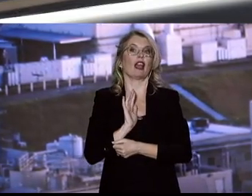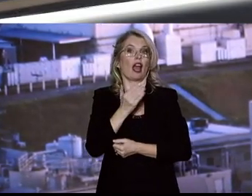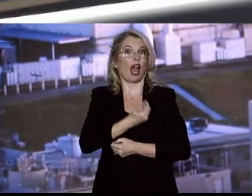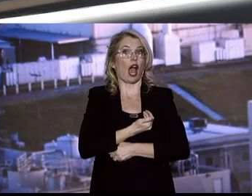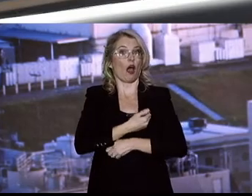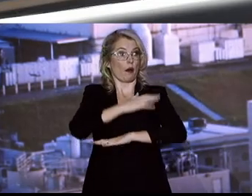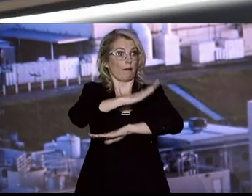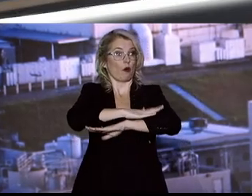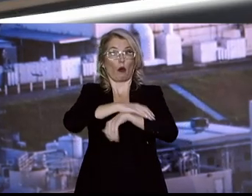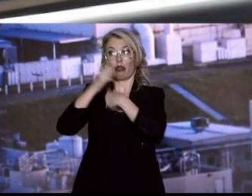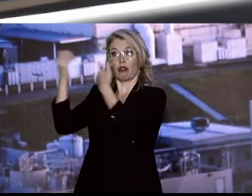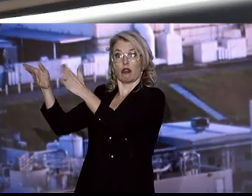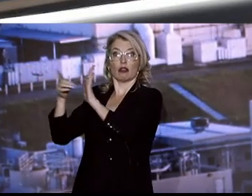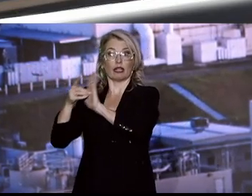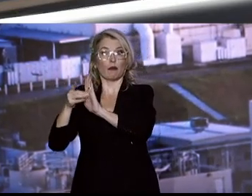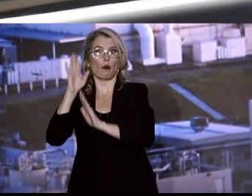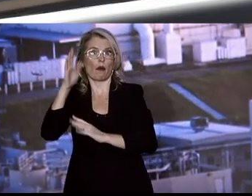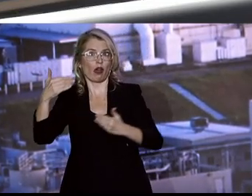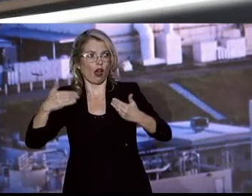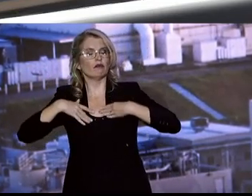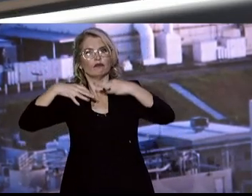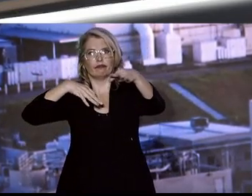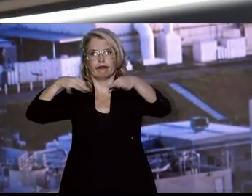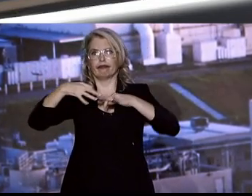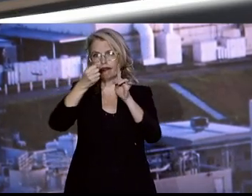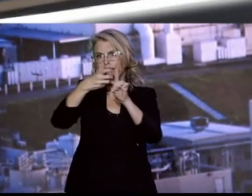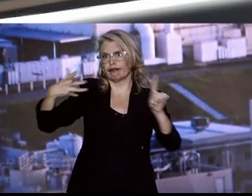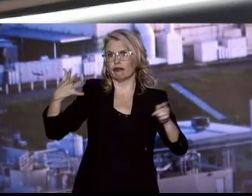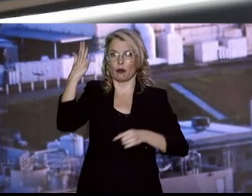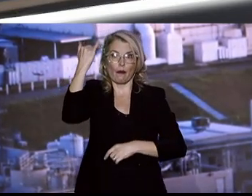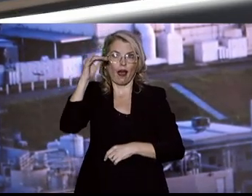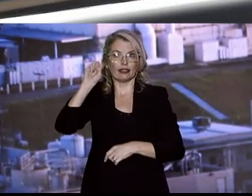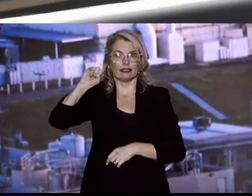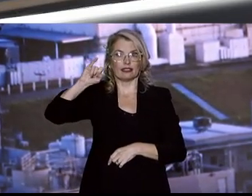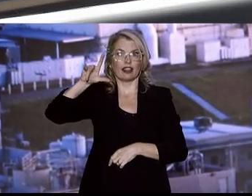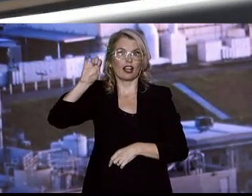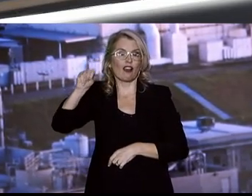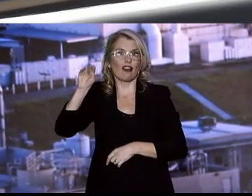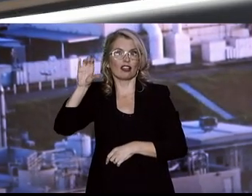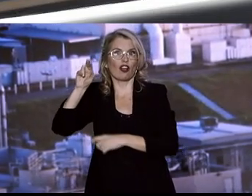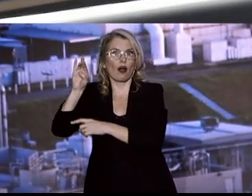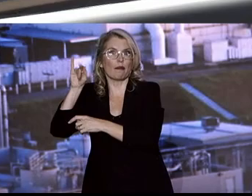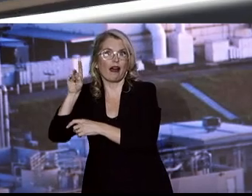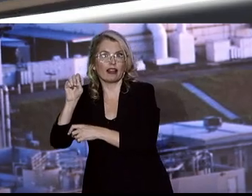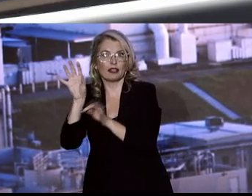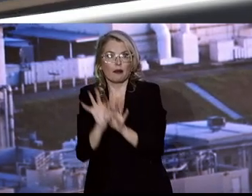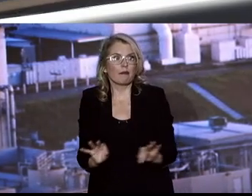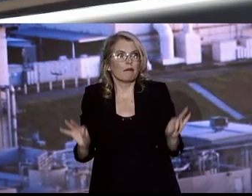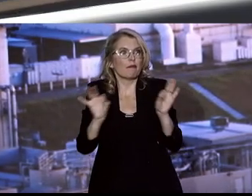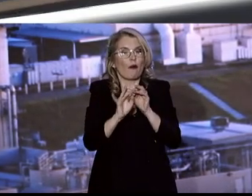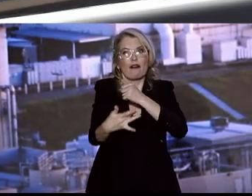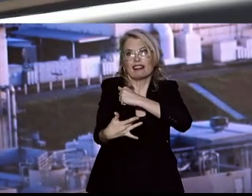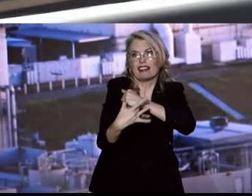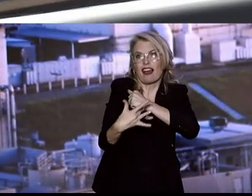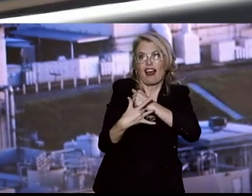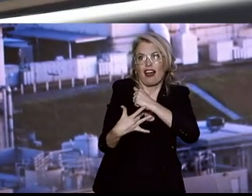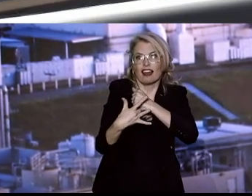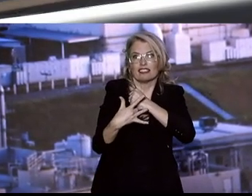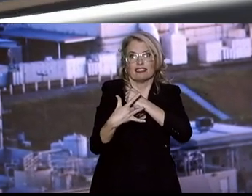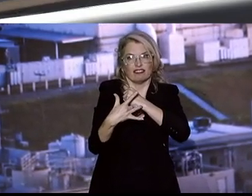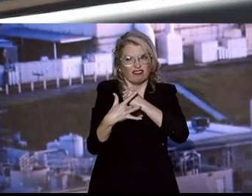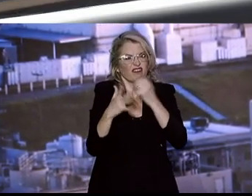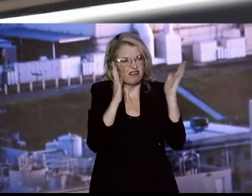At our booth, we'll have a demo explaining the benefits of silicon carbide, an important technology